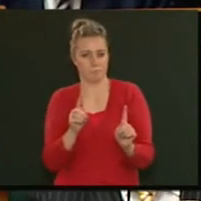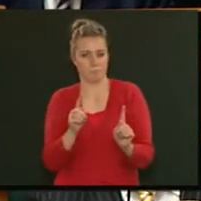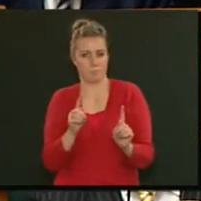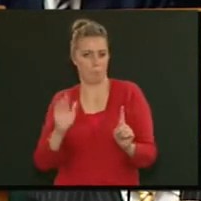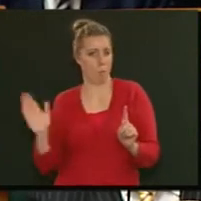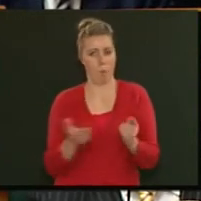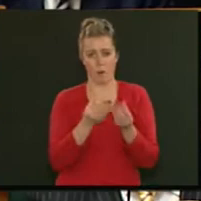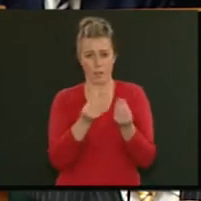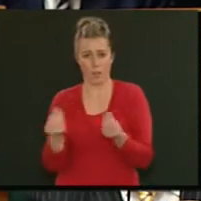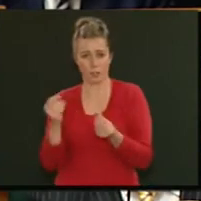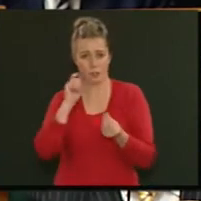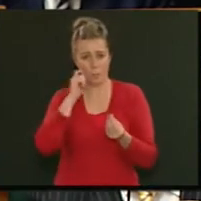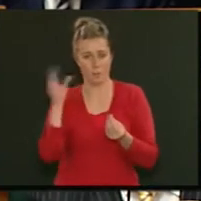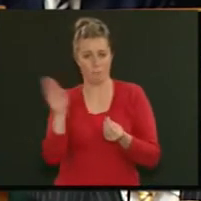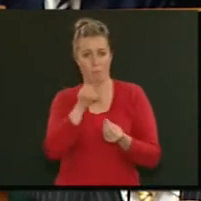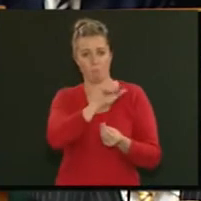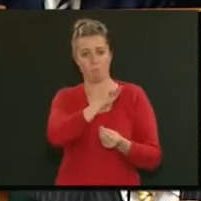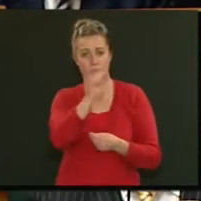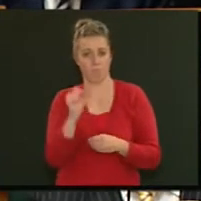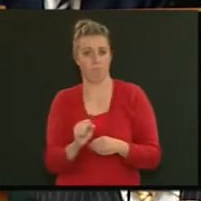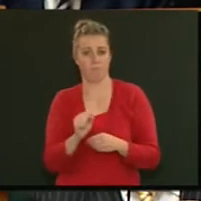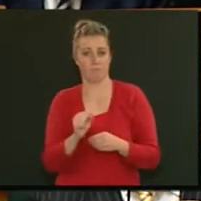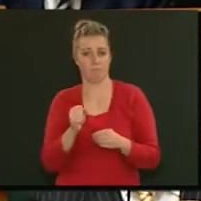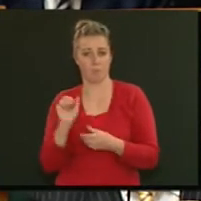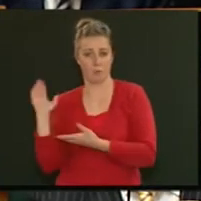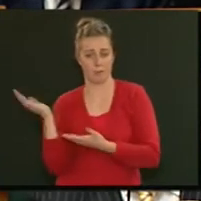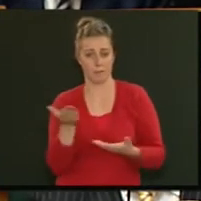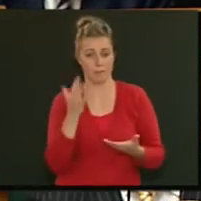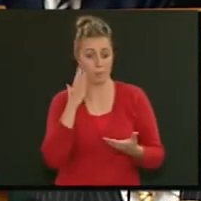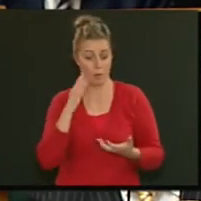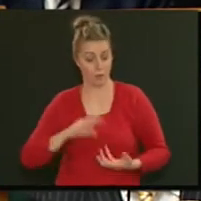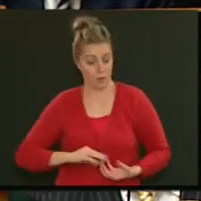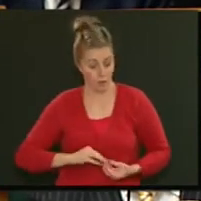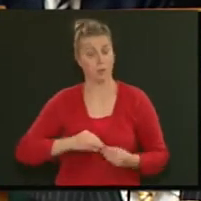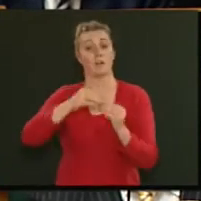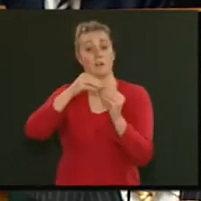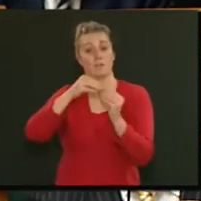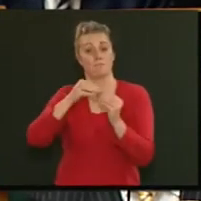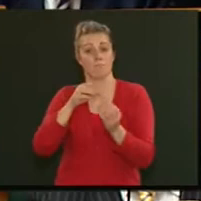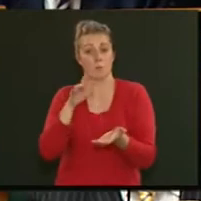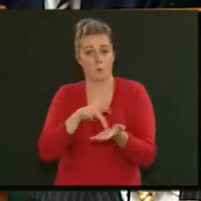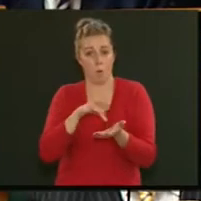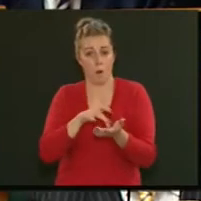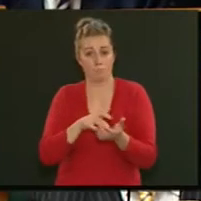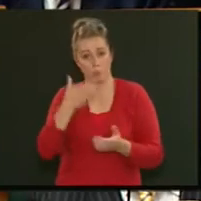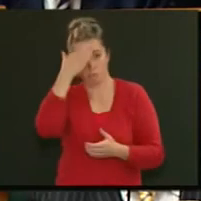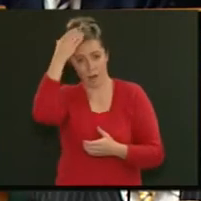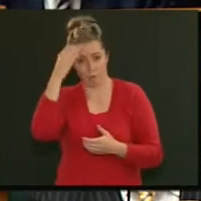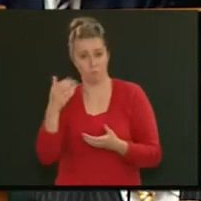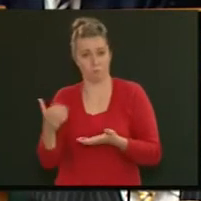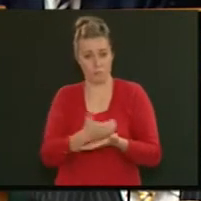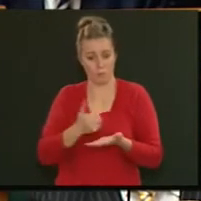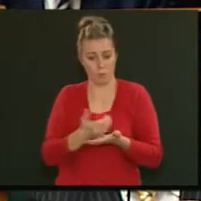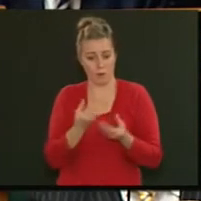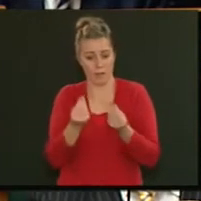cash generated from the operating surpluses. When added together, core Crown residual cash over the